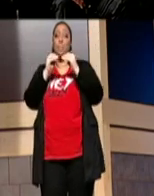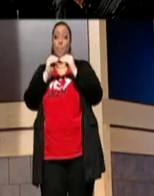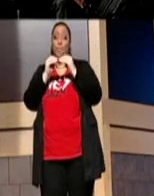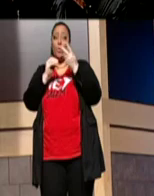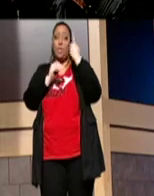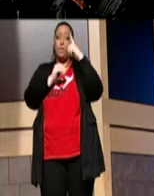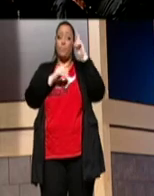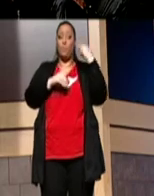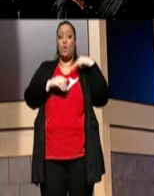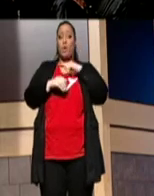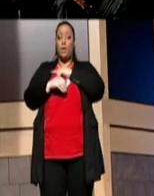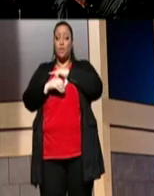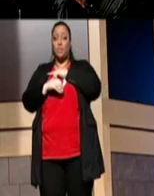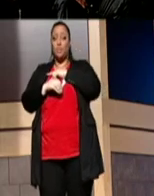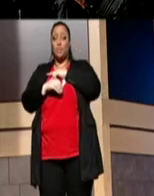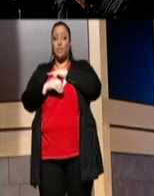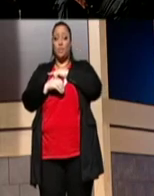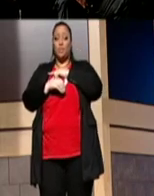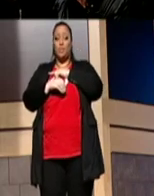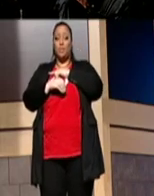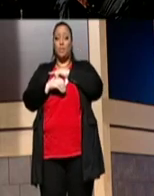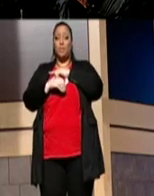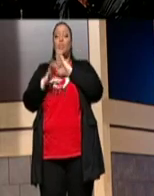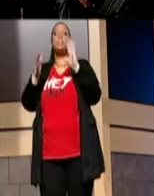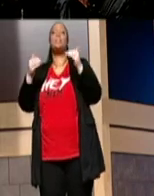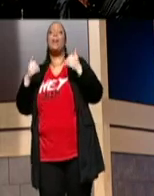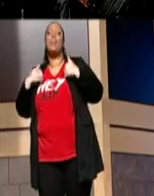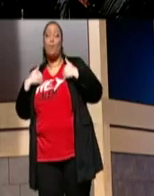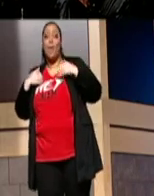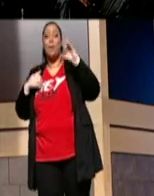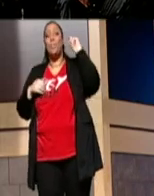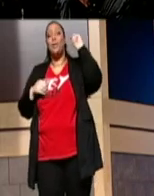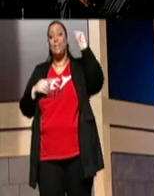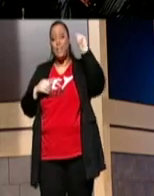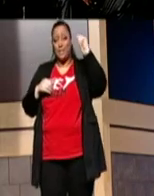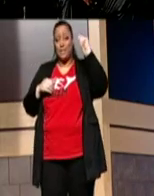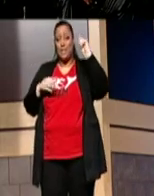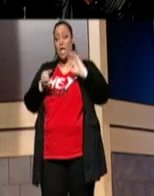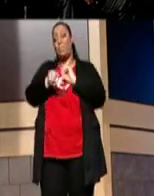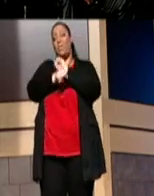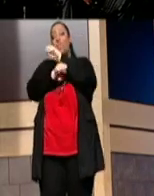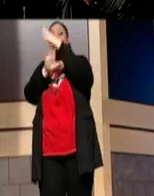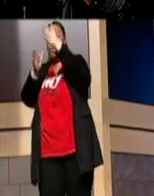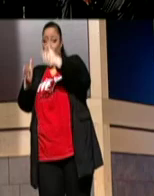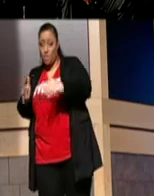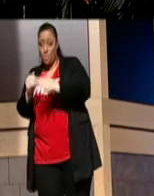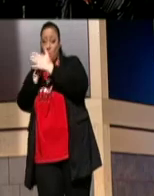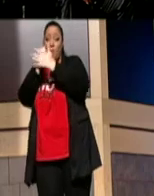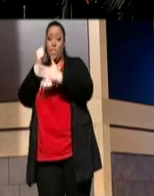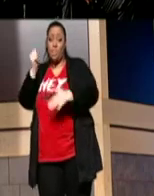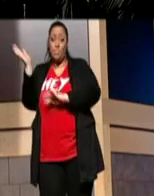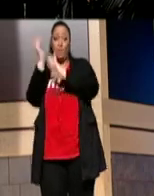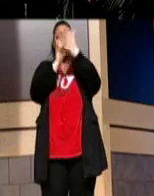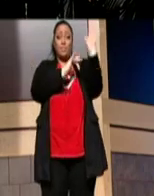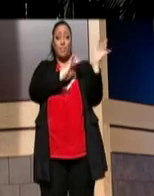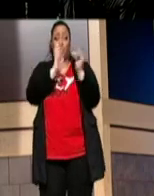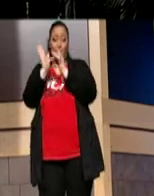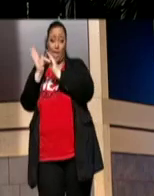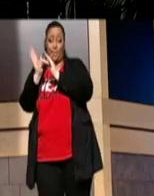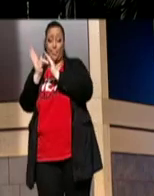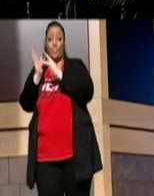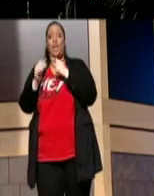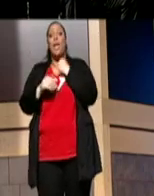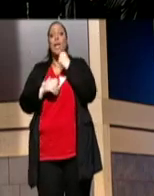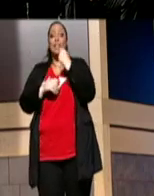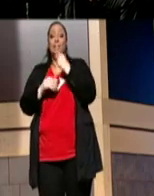of us to reach up and grab a testimony and be an overcomer by the blood of the Lamb and